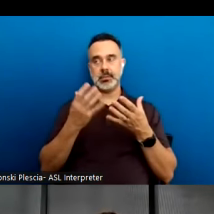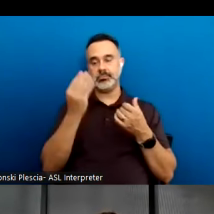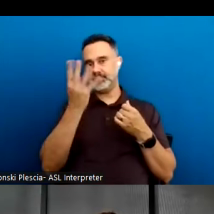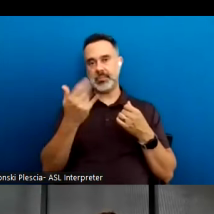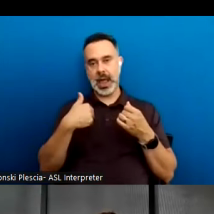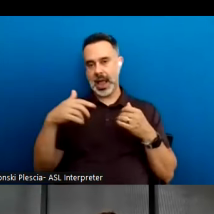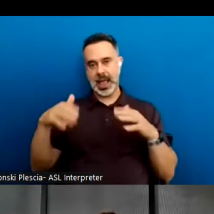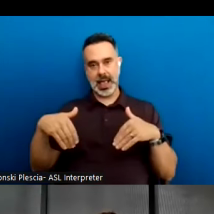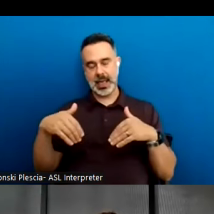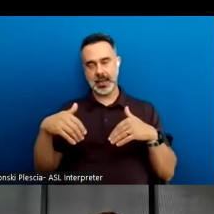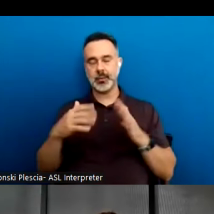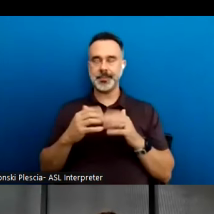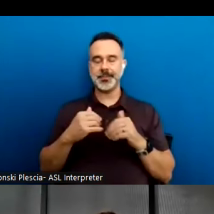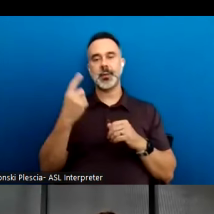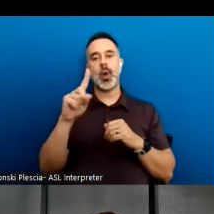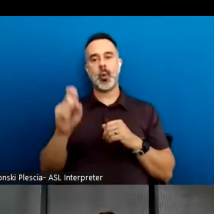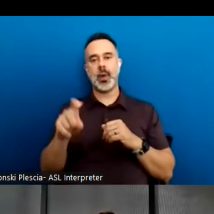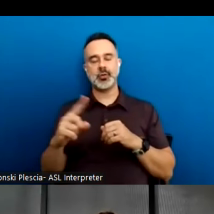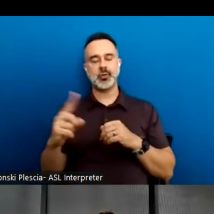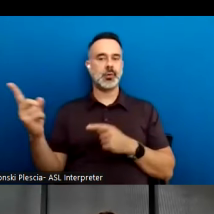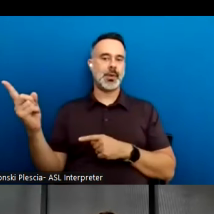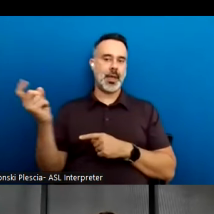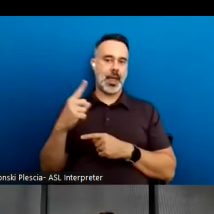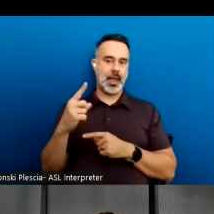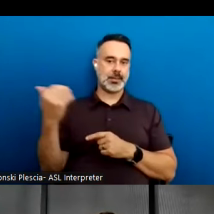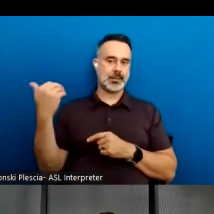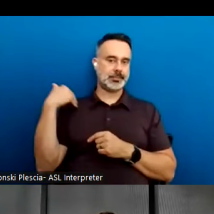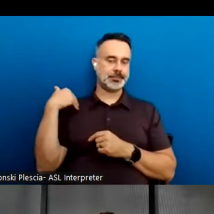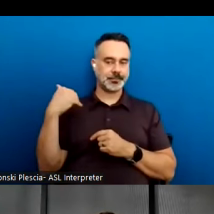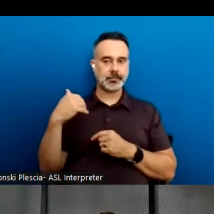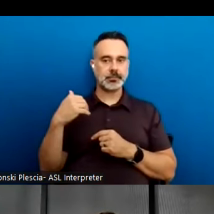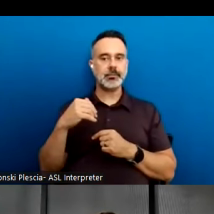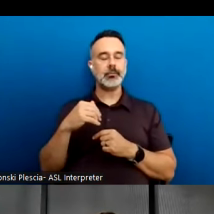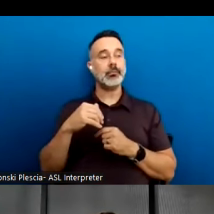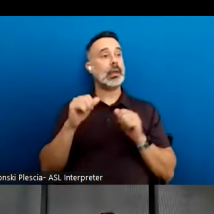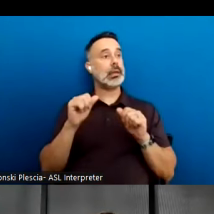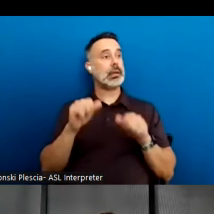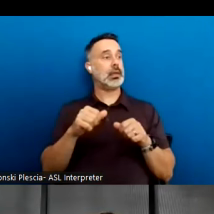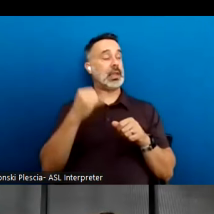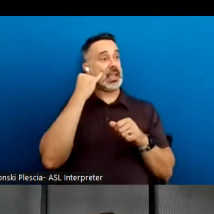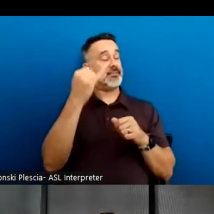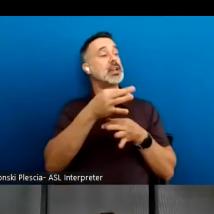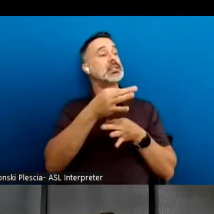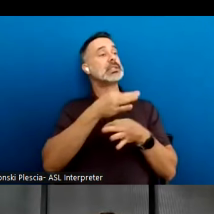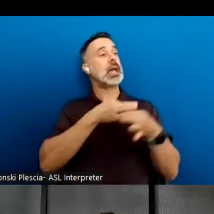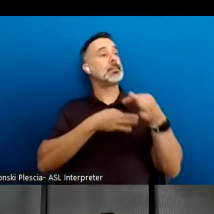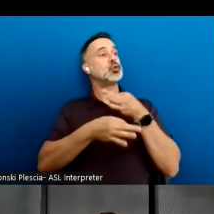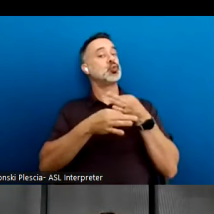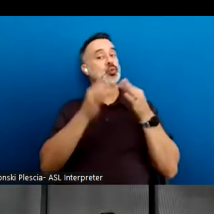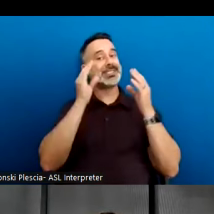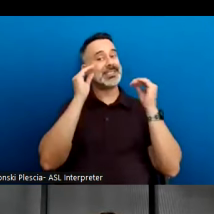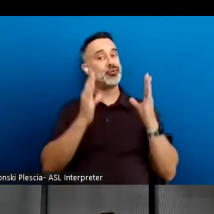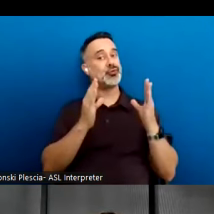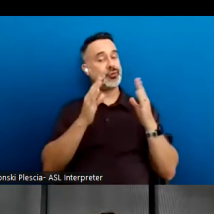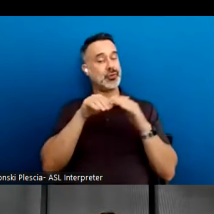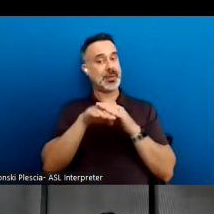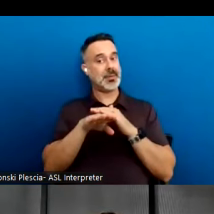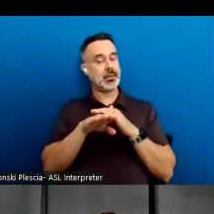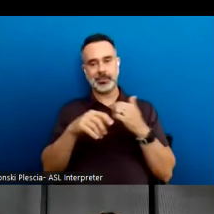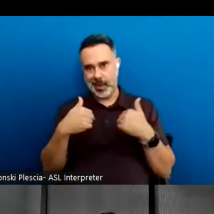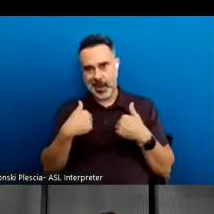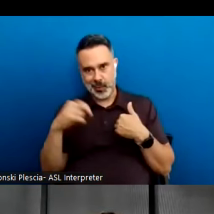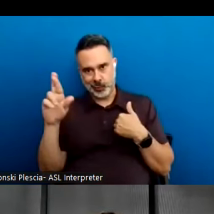There was a question that was asked at one point, is if a substitute came in, because I would rarely come in, right?